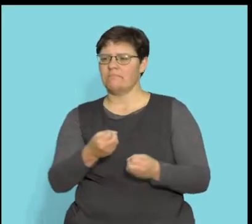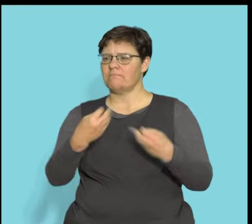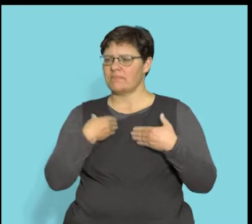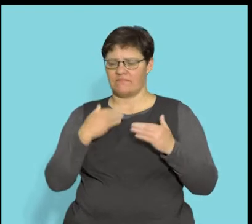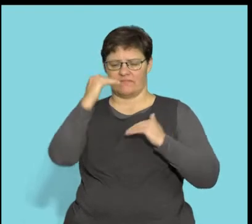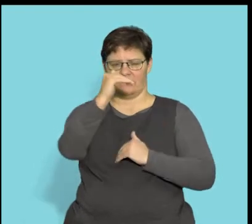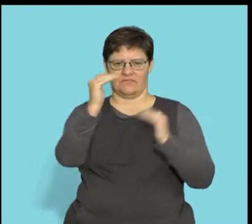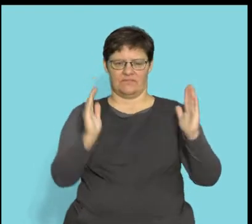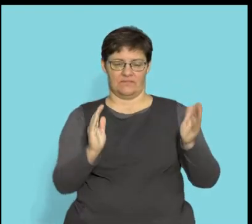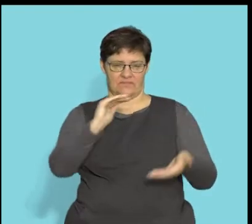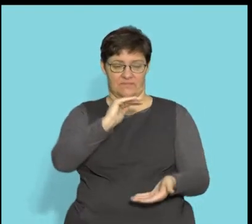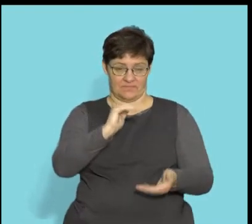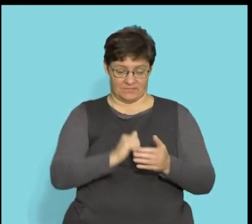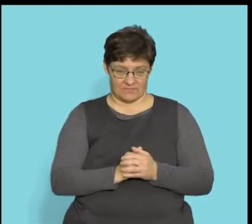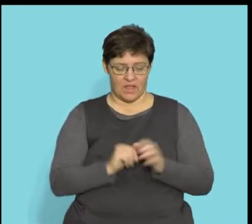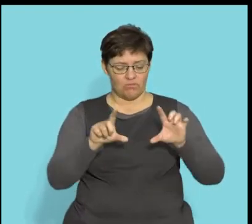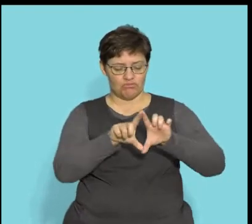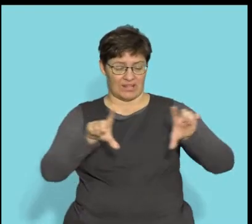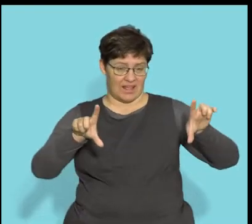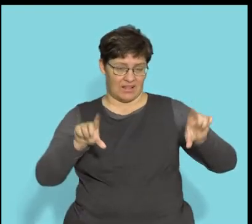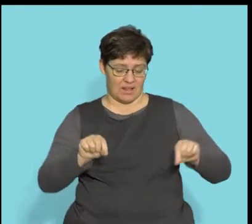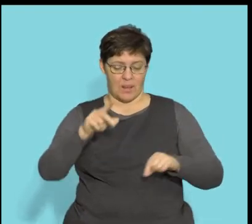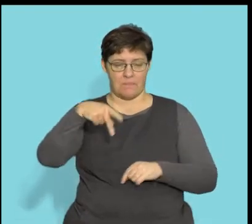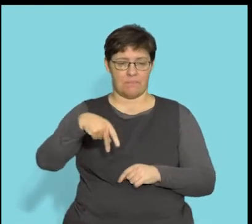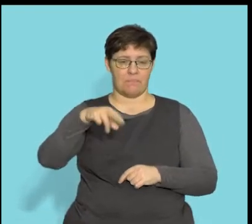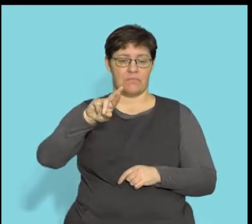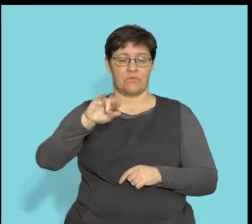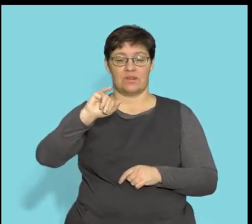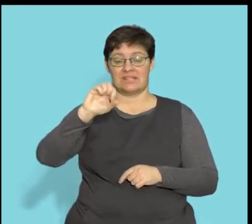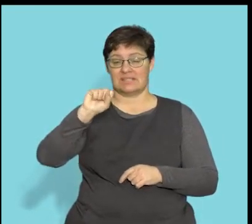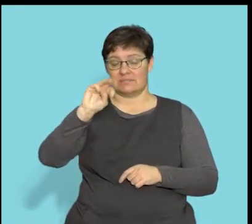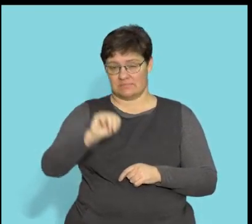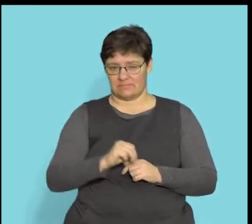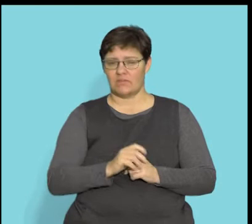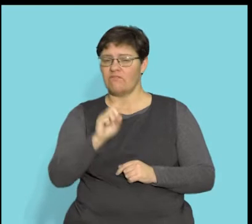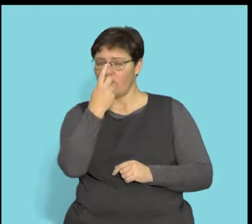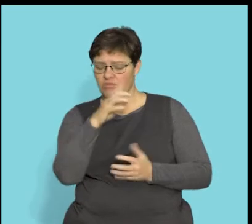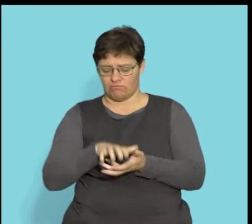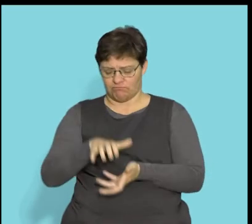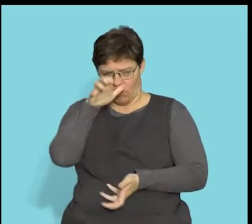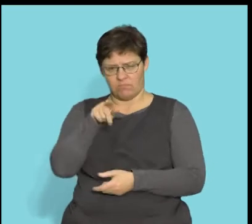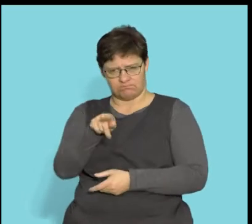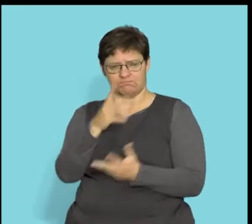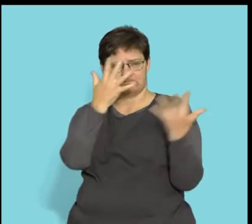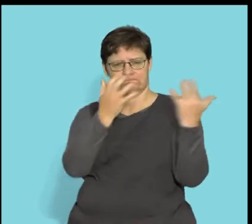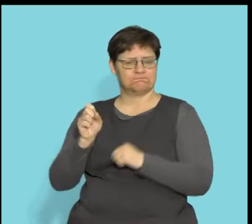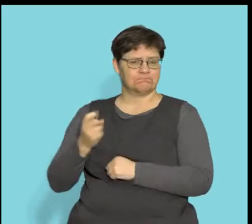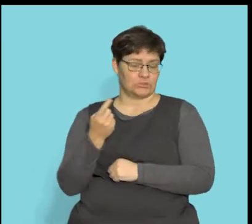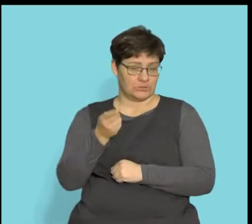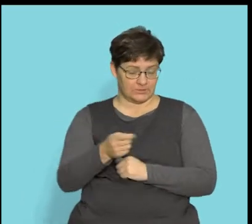a rectangular prism. We are first going to calculate the volume of the particular rectangular